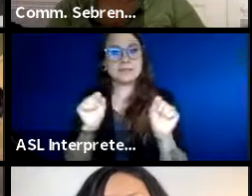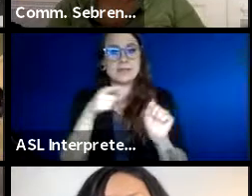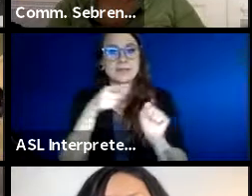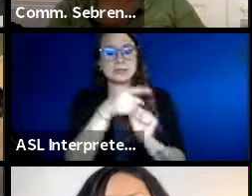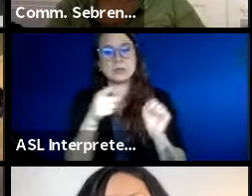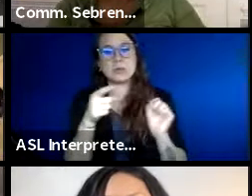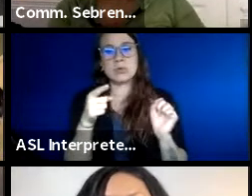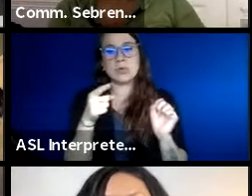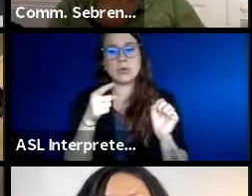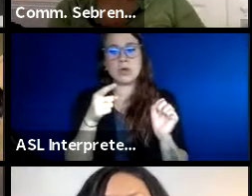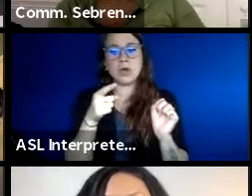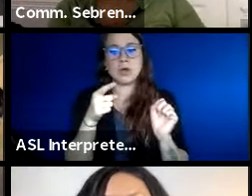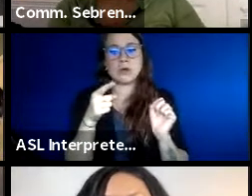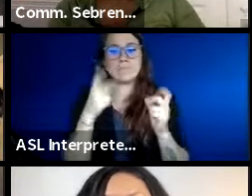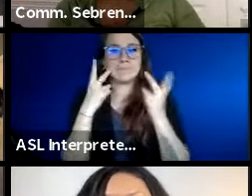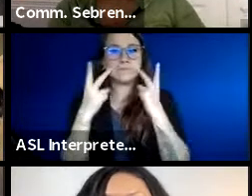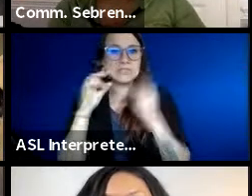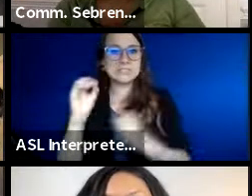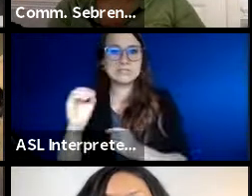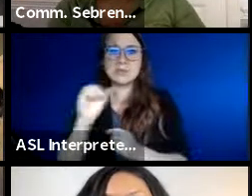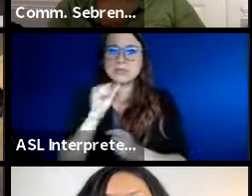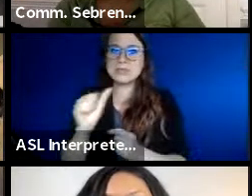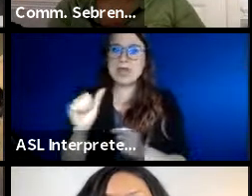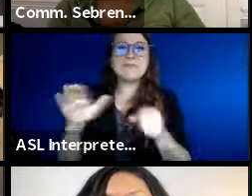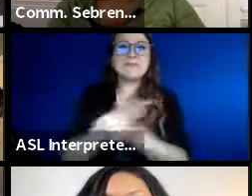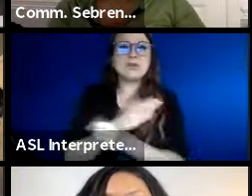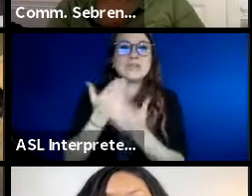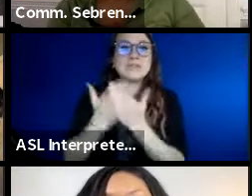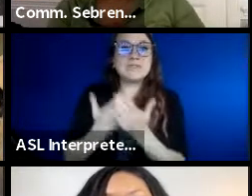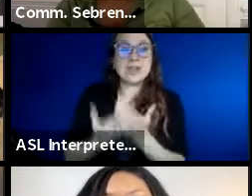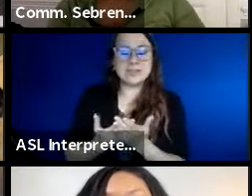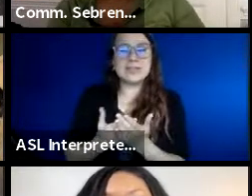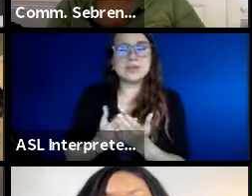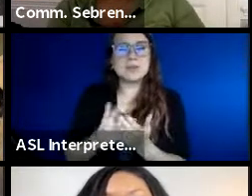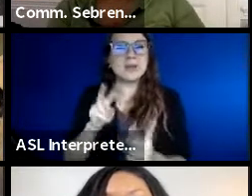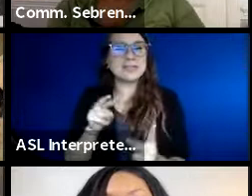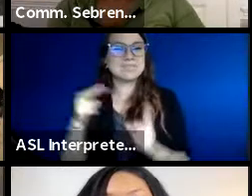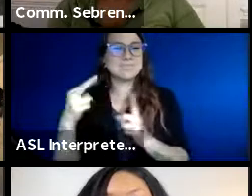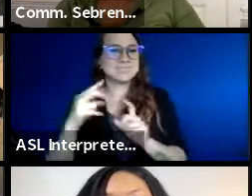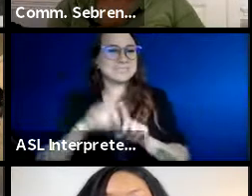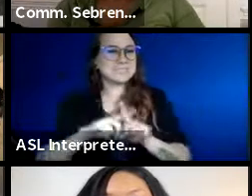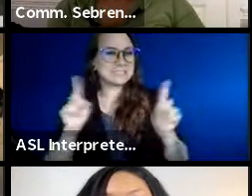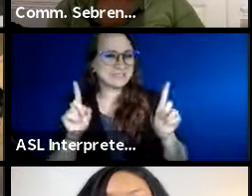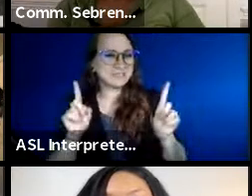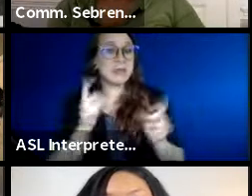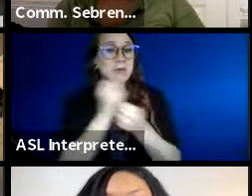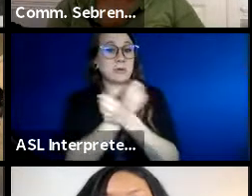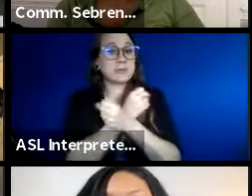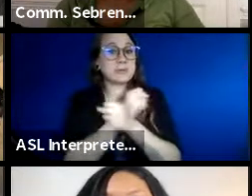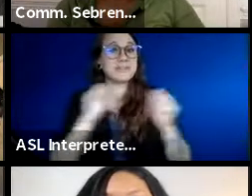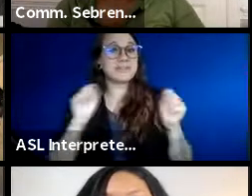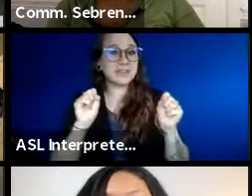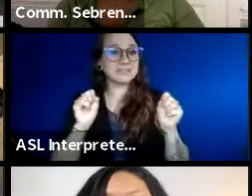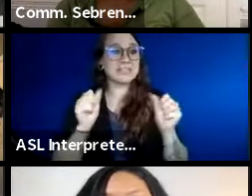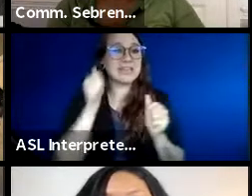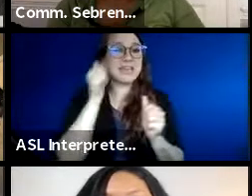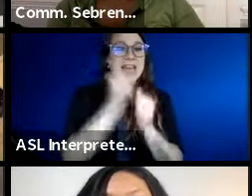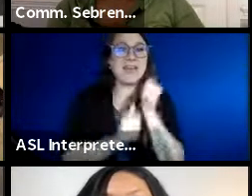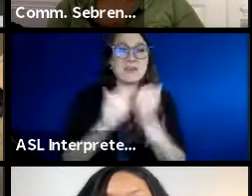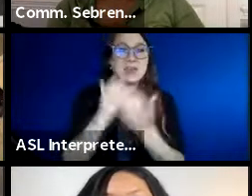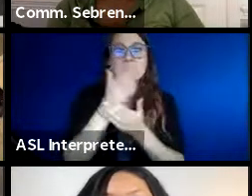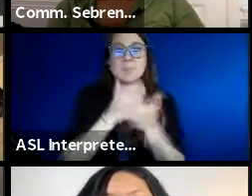that Vision Zero is not fully funded, or the act is not fully funded, we look at it a little bit differently in that we put safety in every piece